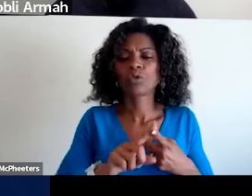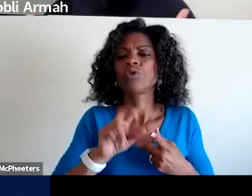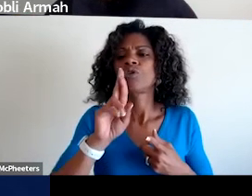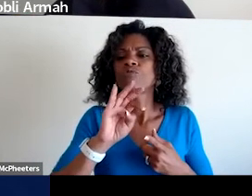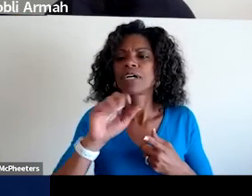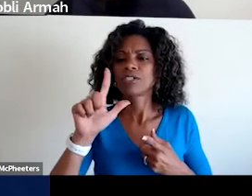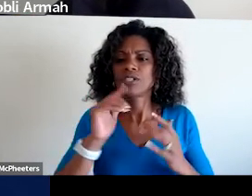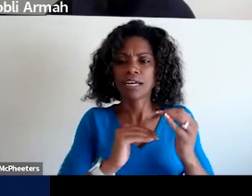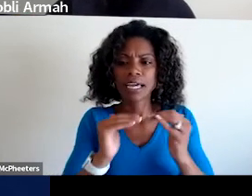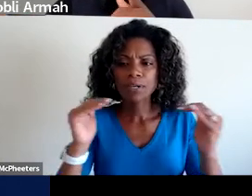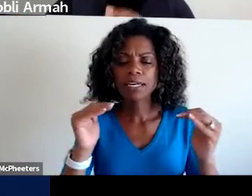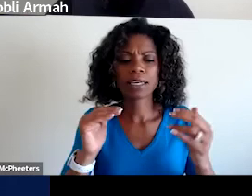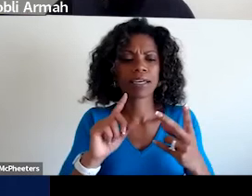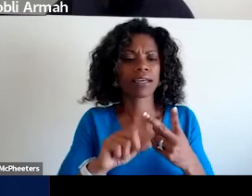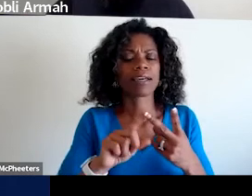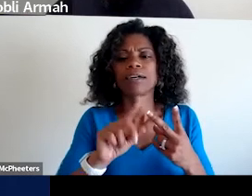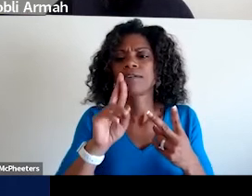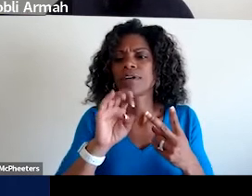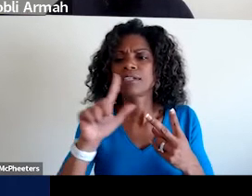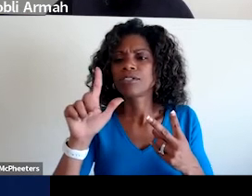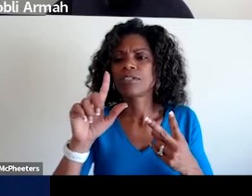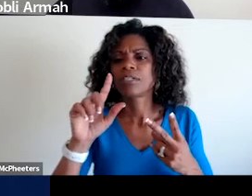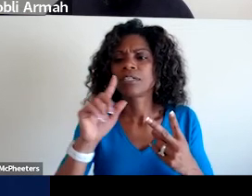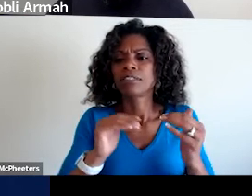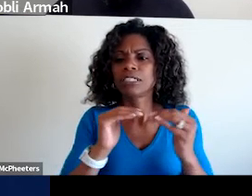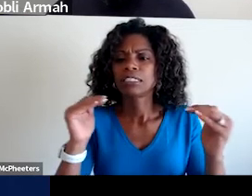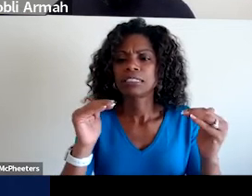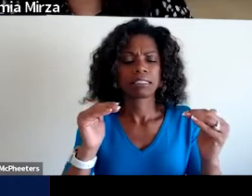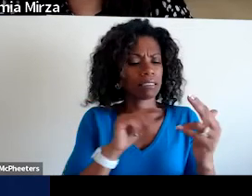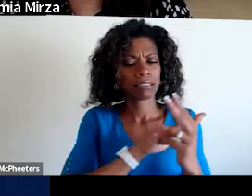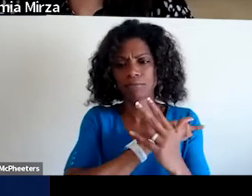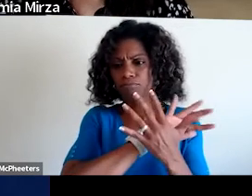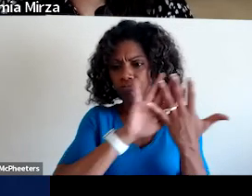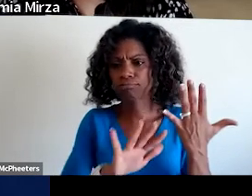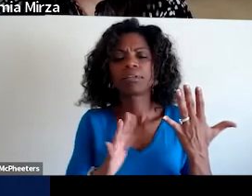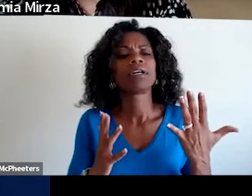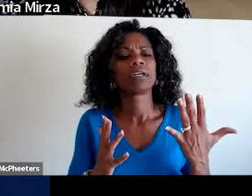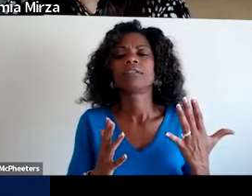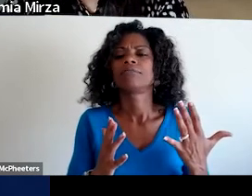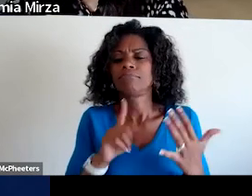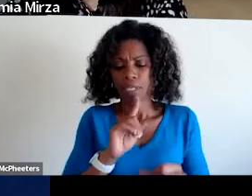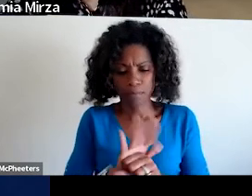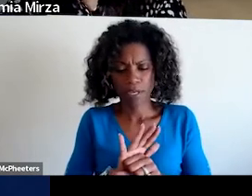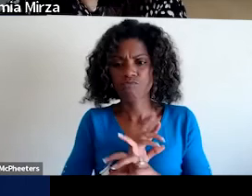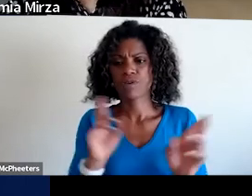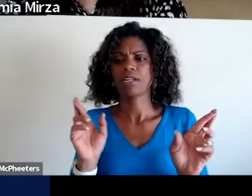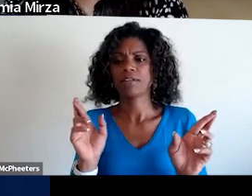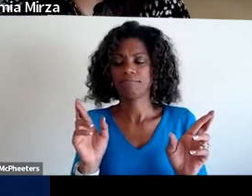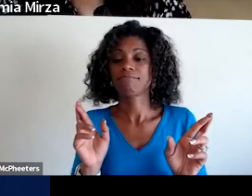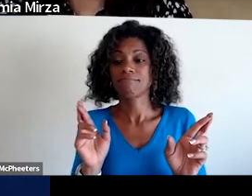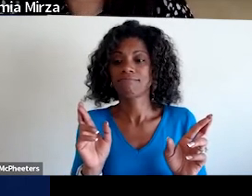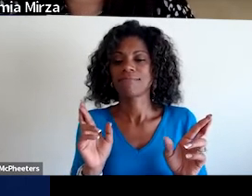figure out the now what part. But thank you all for joining today. Yeah, absolutely. So in